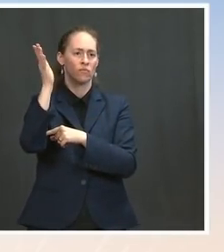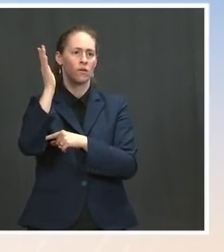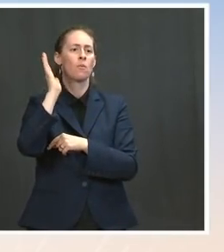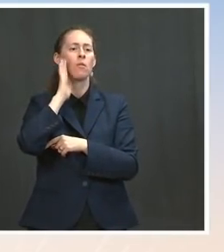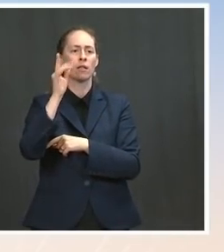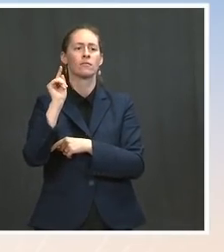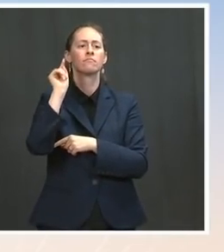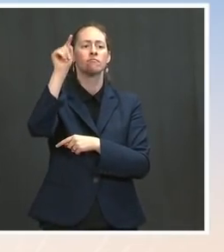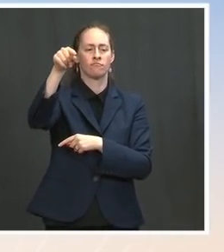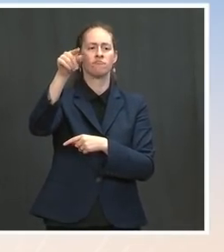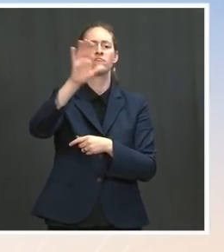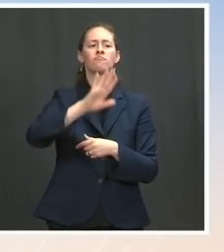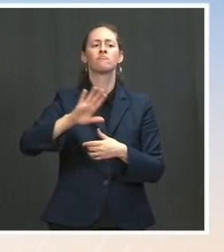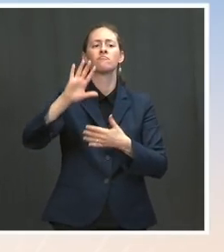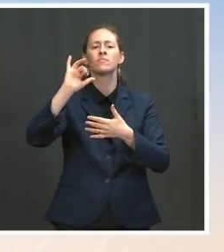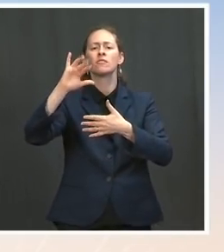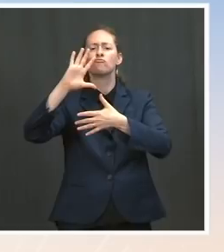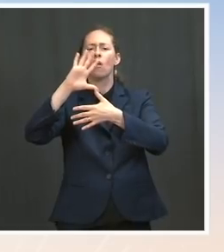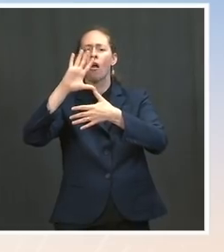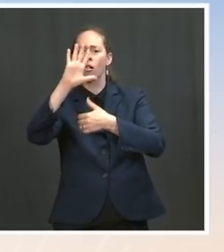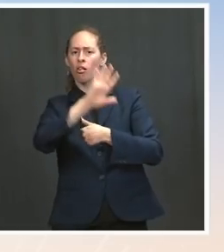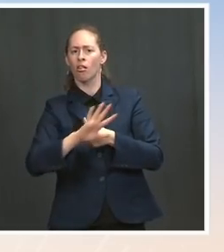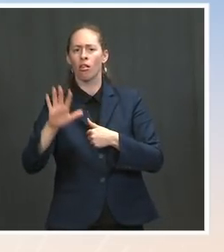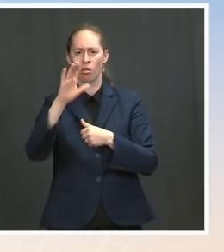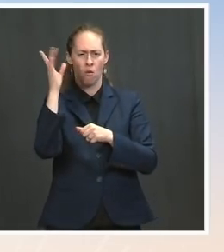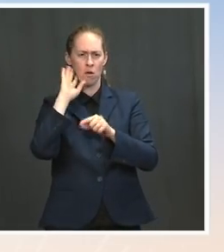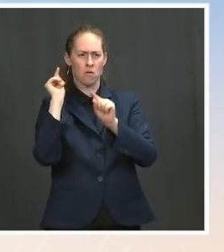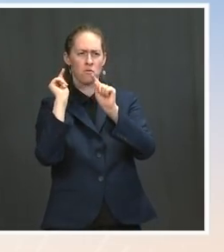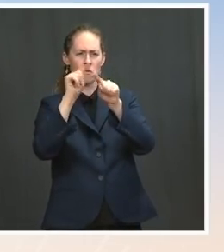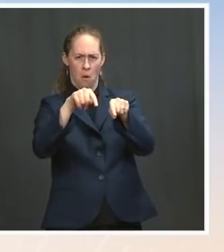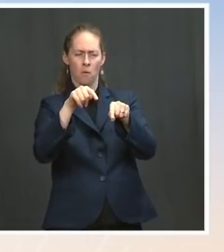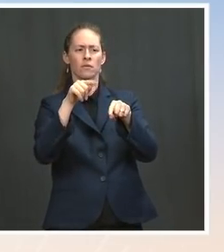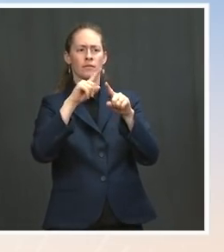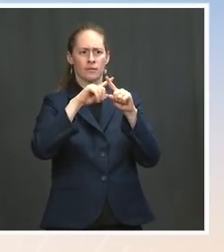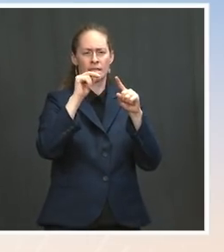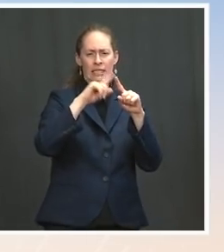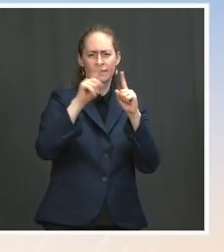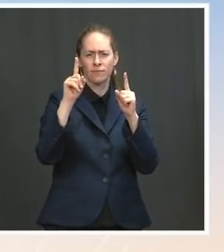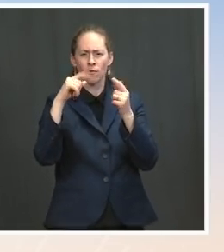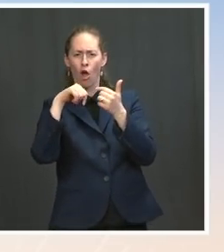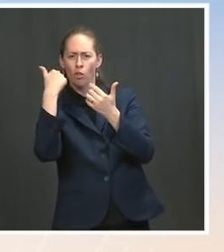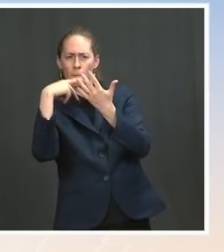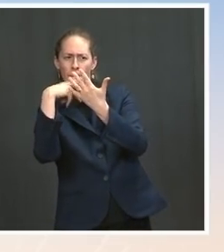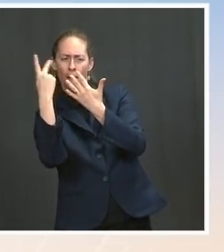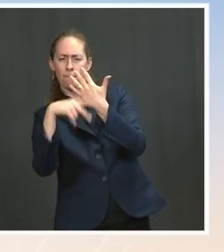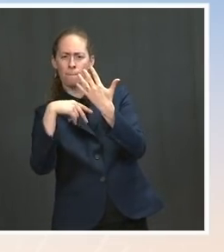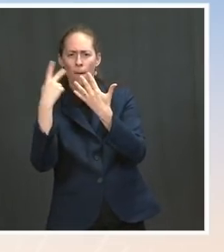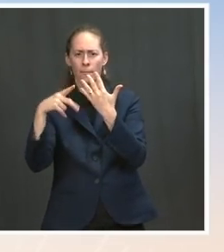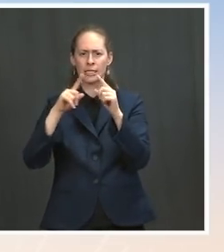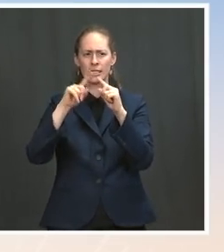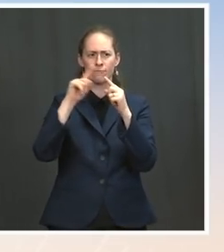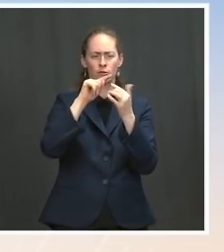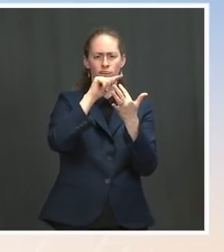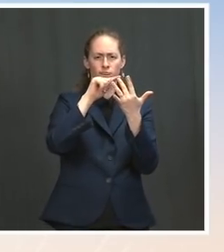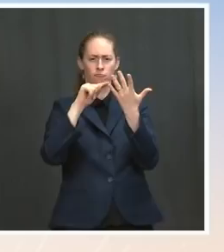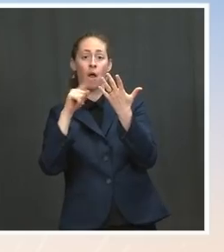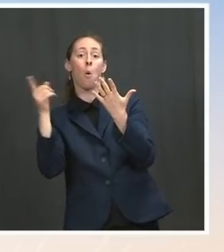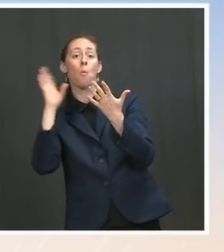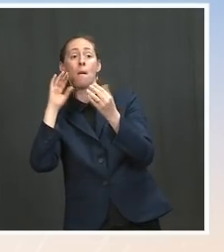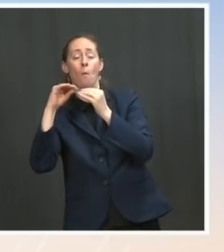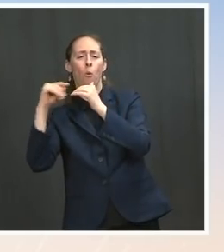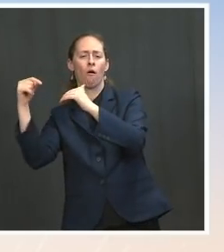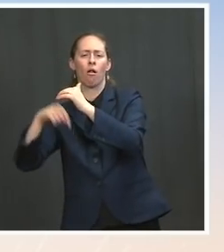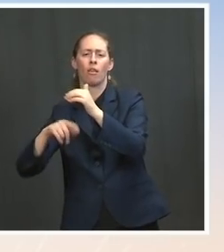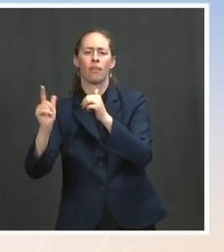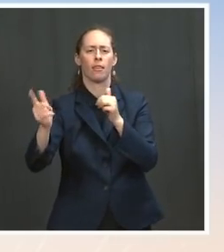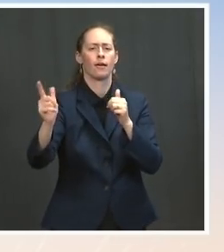days on one of the other initiatives she's leading, but I expect she'll have more to say in the coming weeks. Just briefly, how does he expect the vice president to